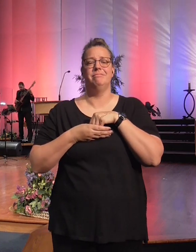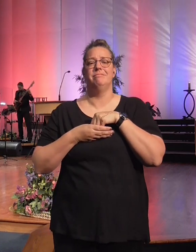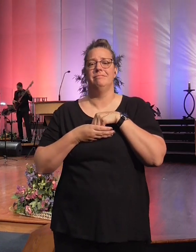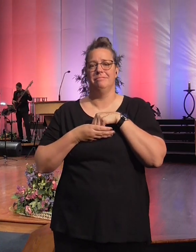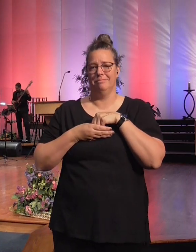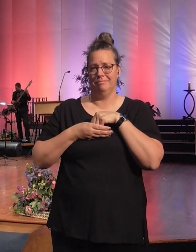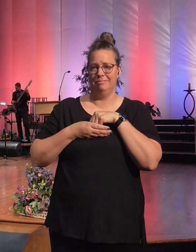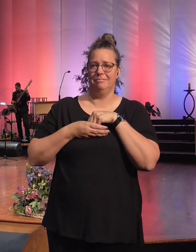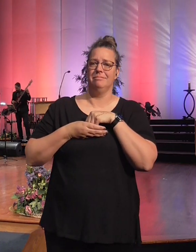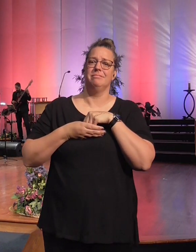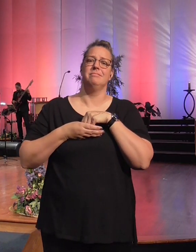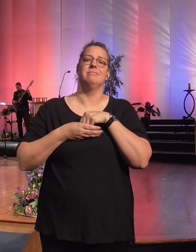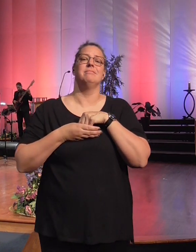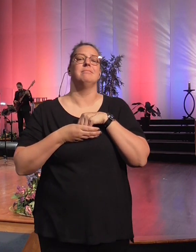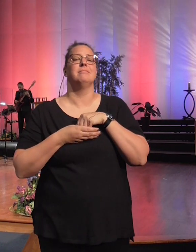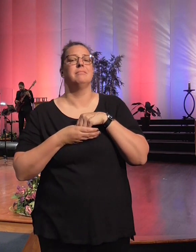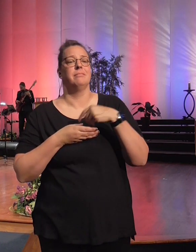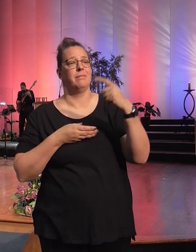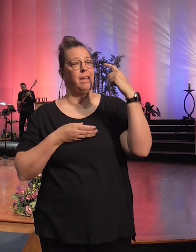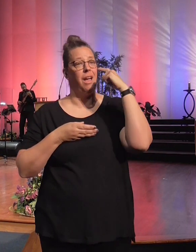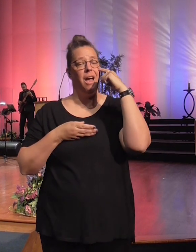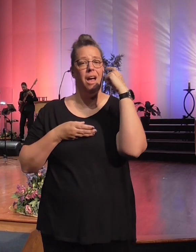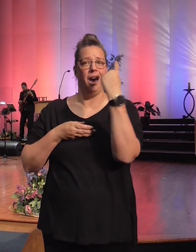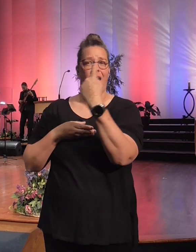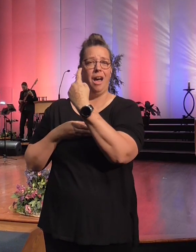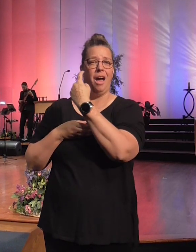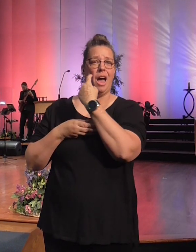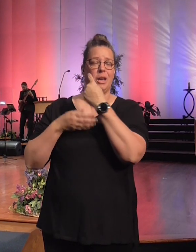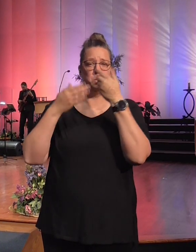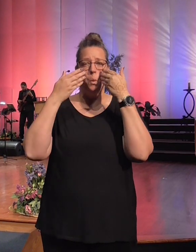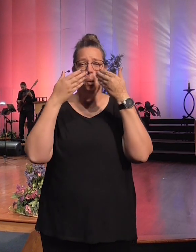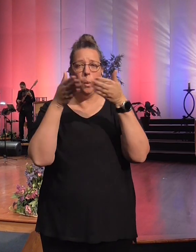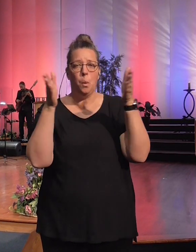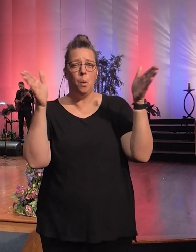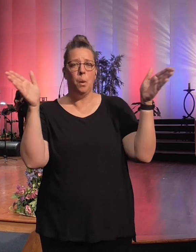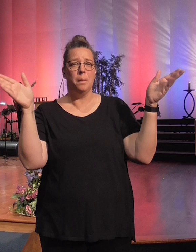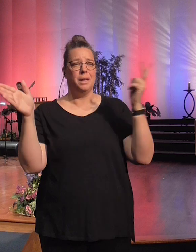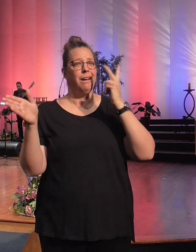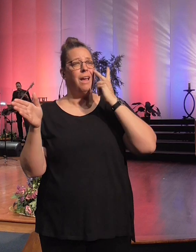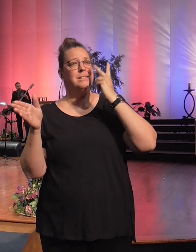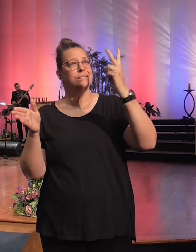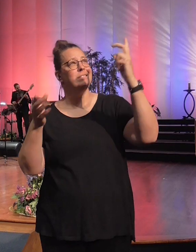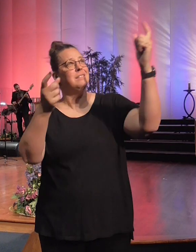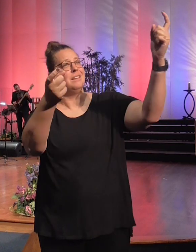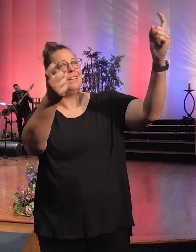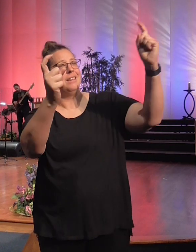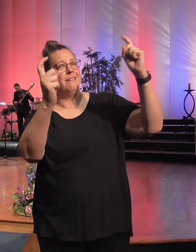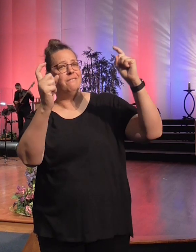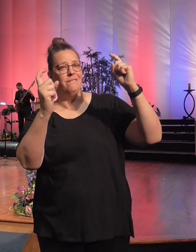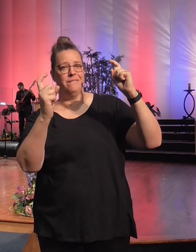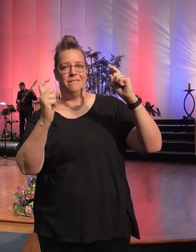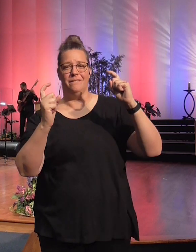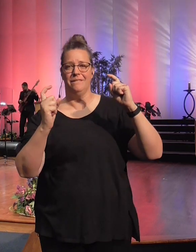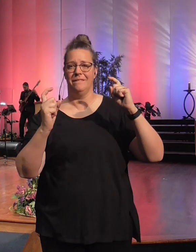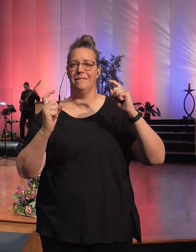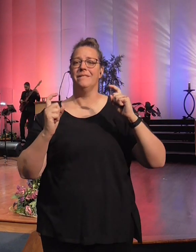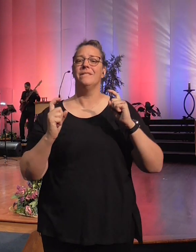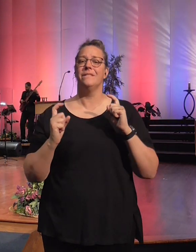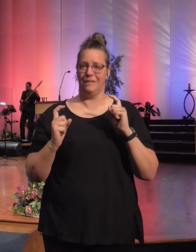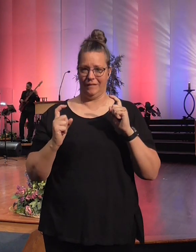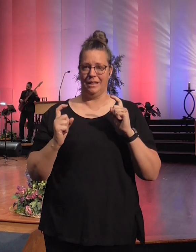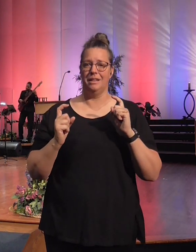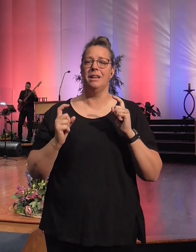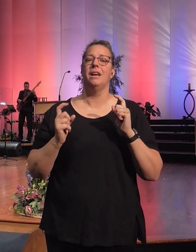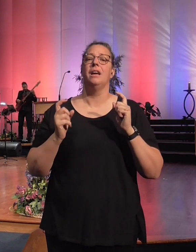With open eyes, I see the gift unfold. I